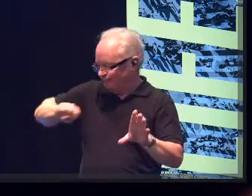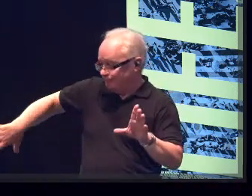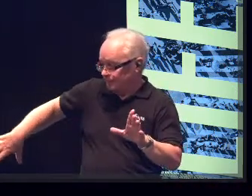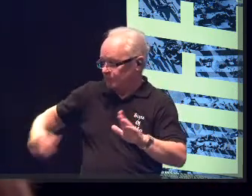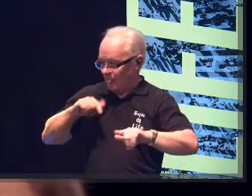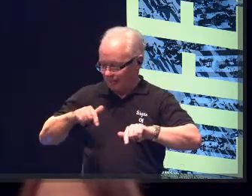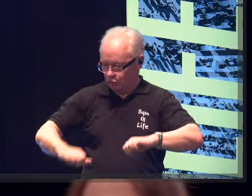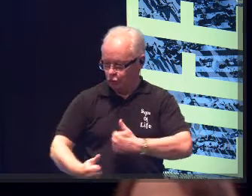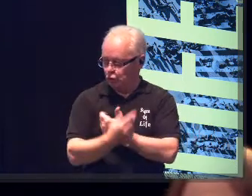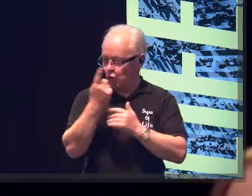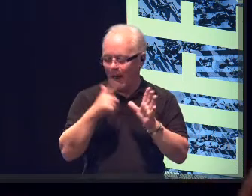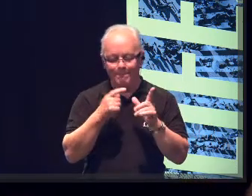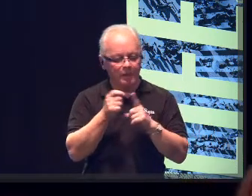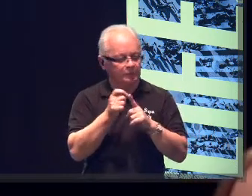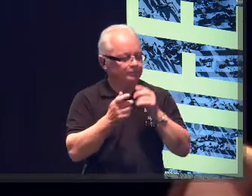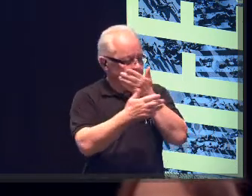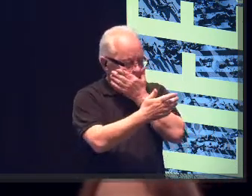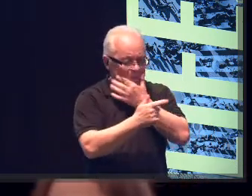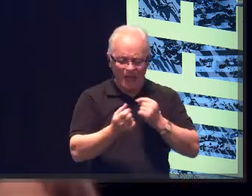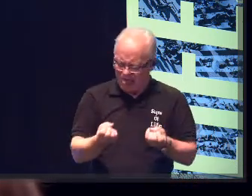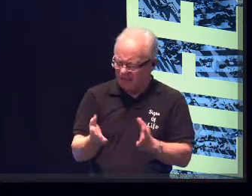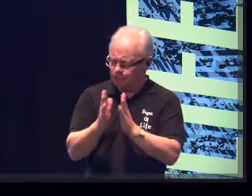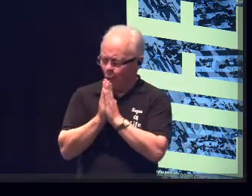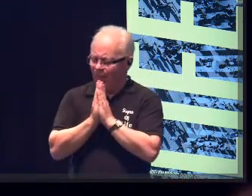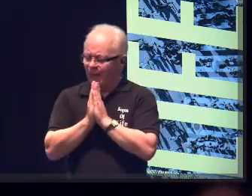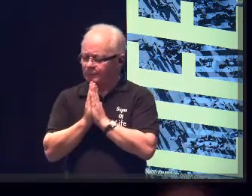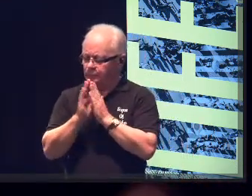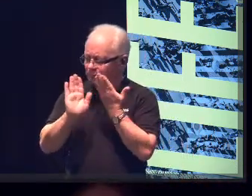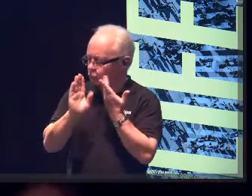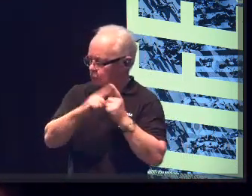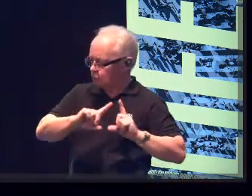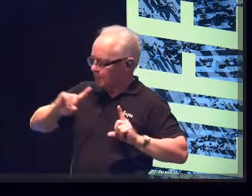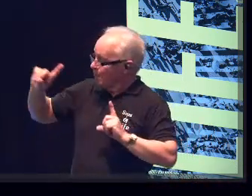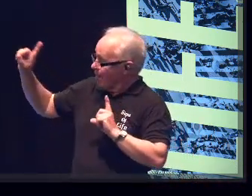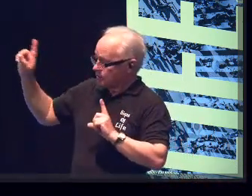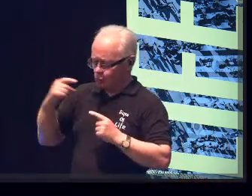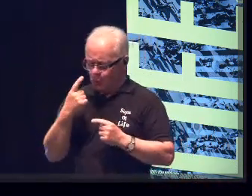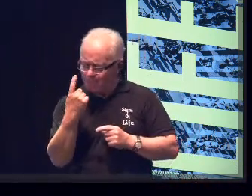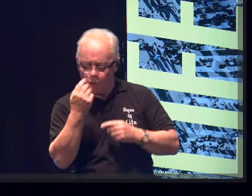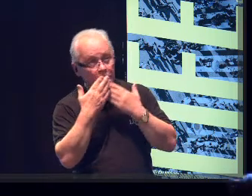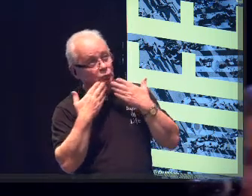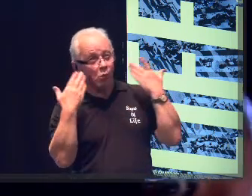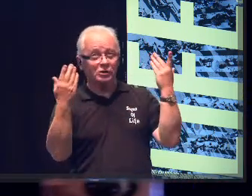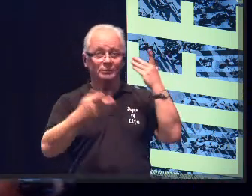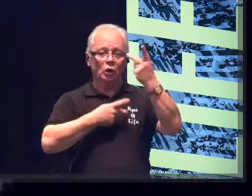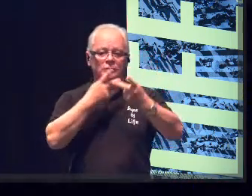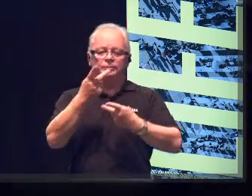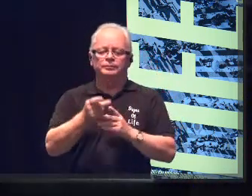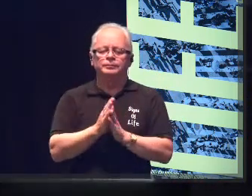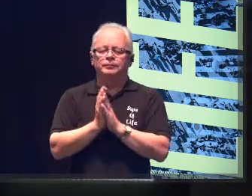Okay, so I'll just pray before we go back into one more worship song. Father,